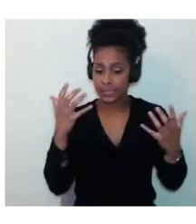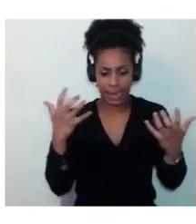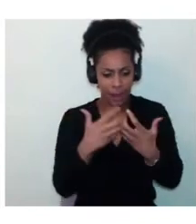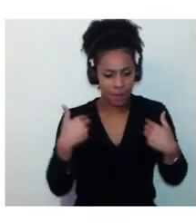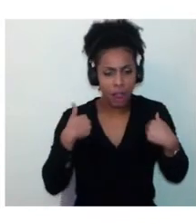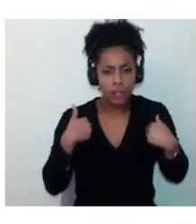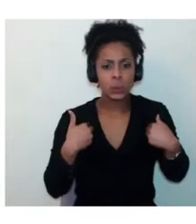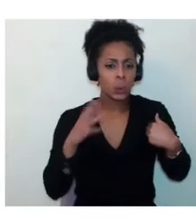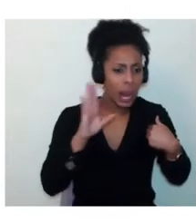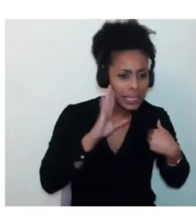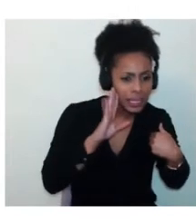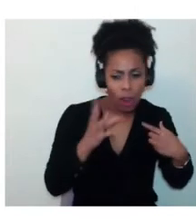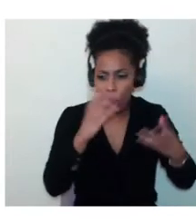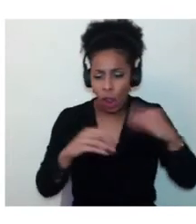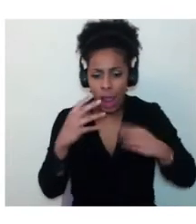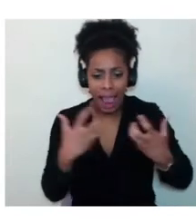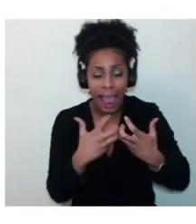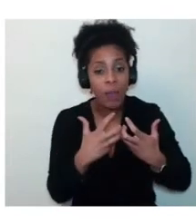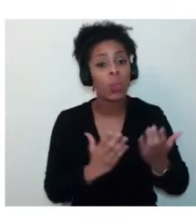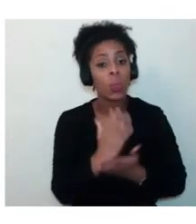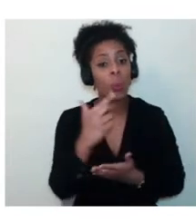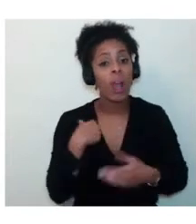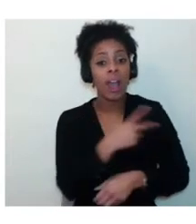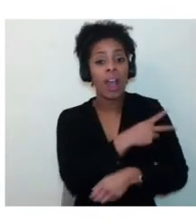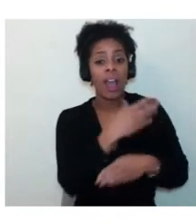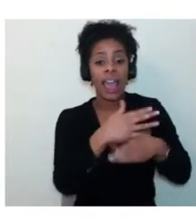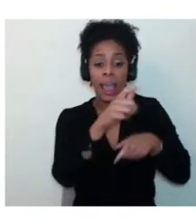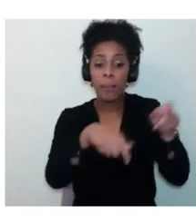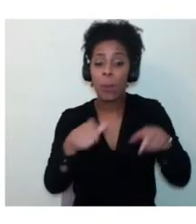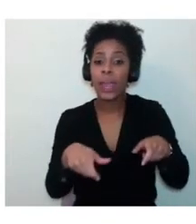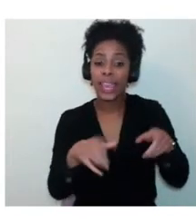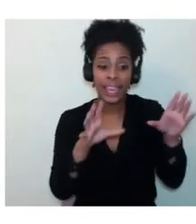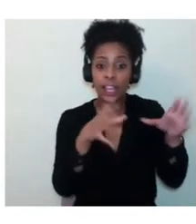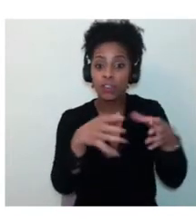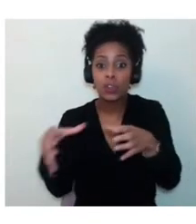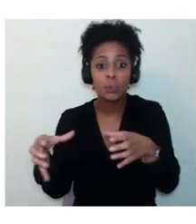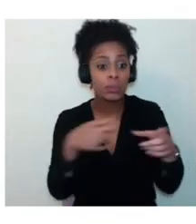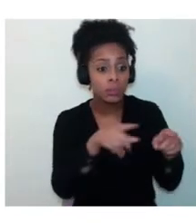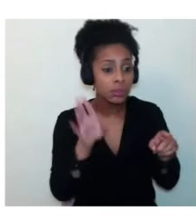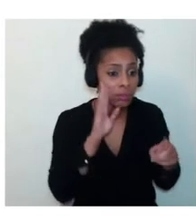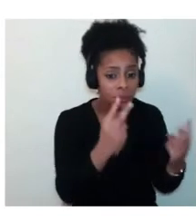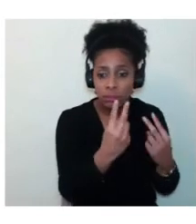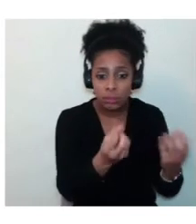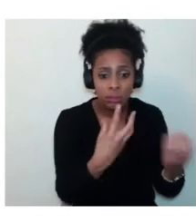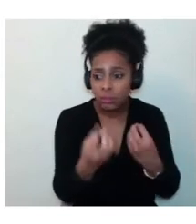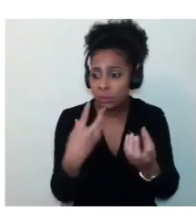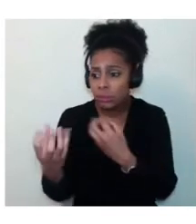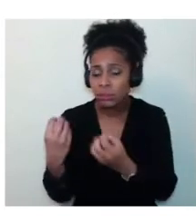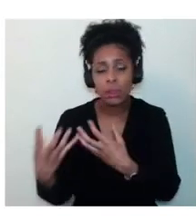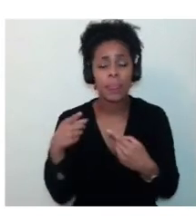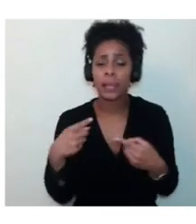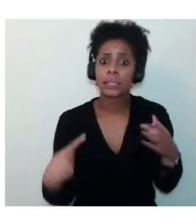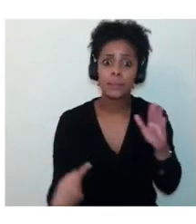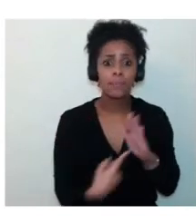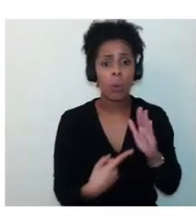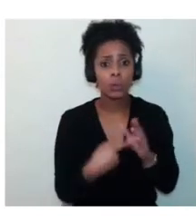groups. And they keep us honest and they advise us on how we can do better. And that's a really important listening system for us. We also